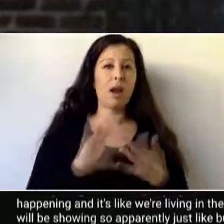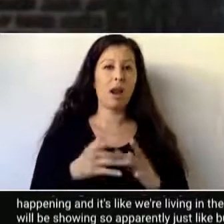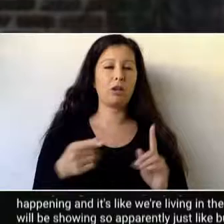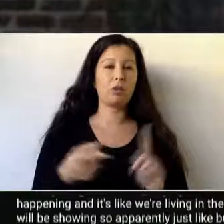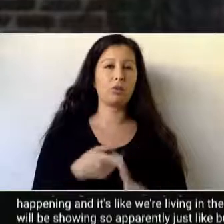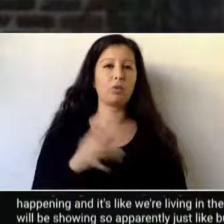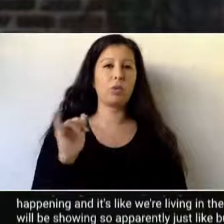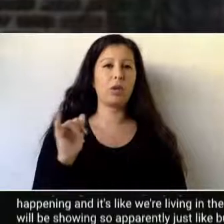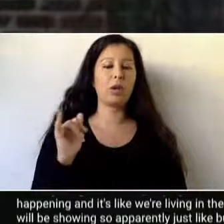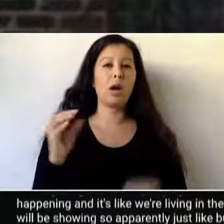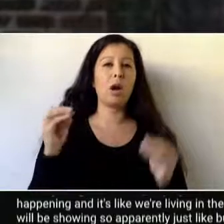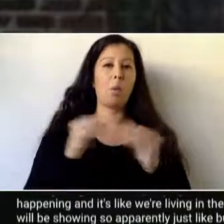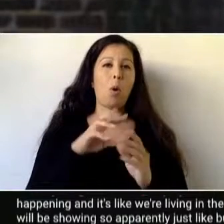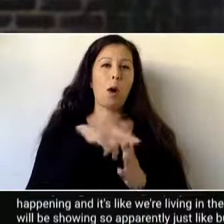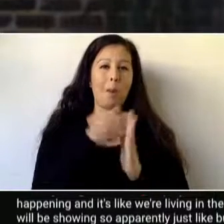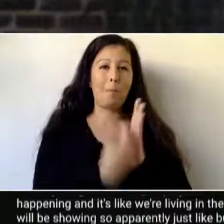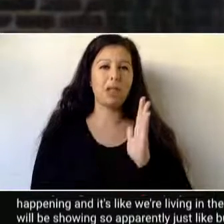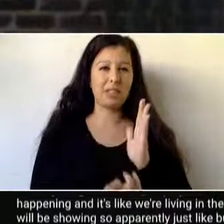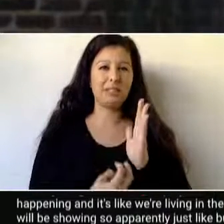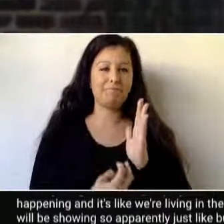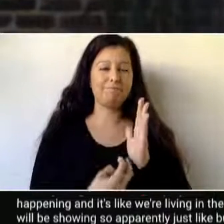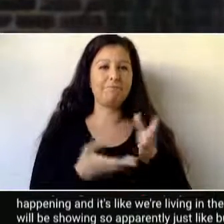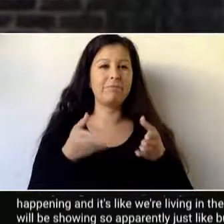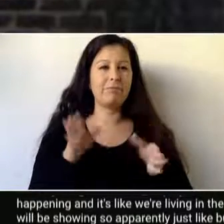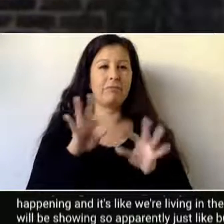into like a more immersive format.